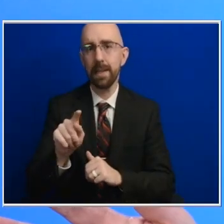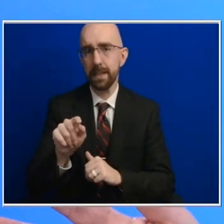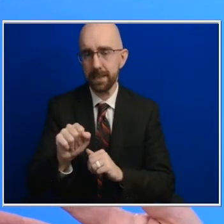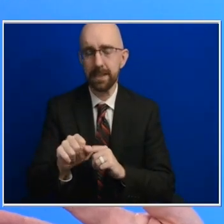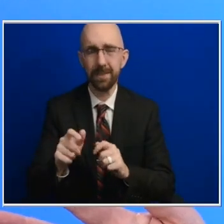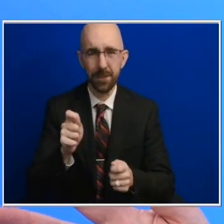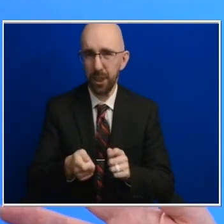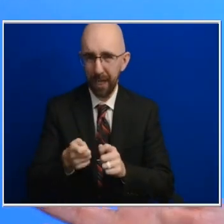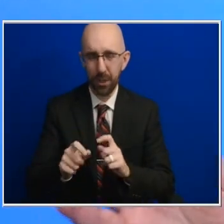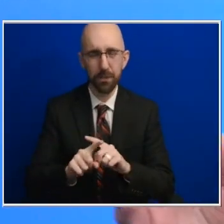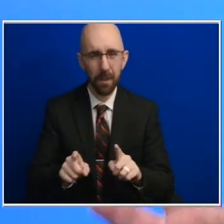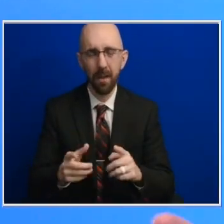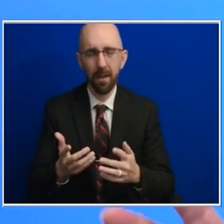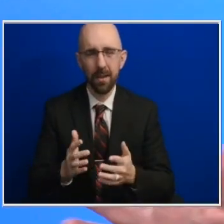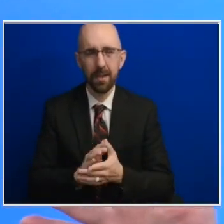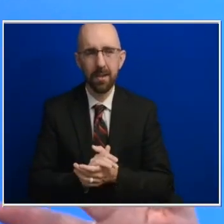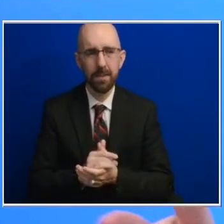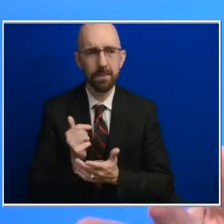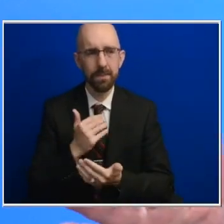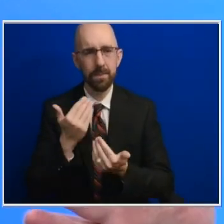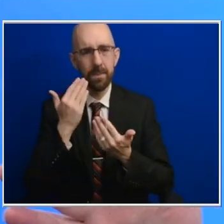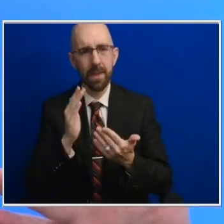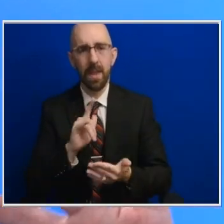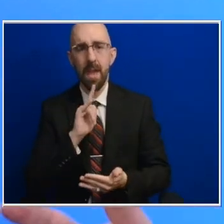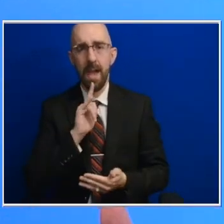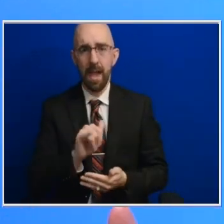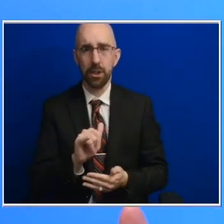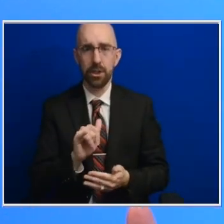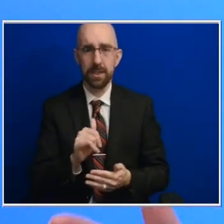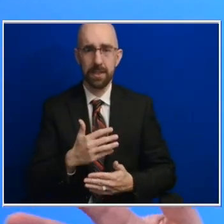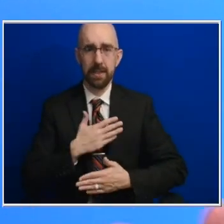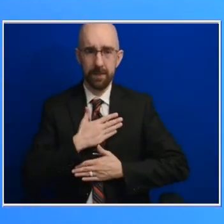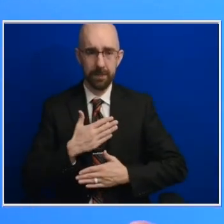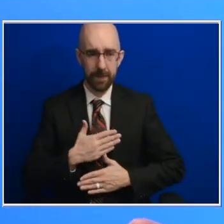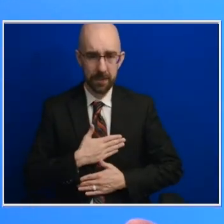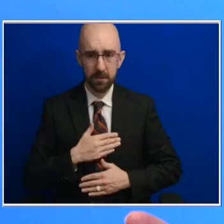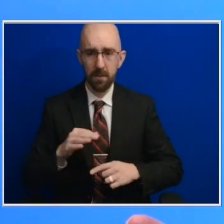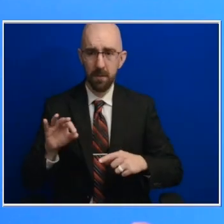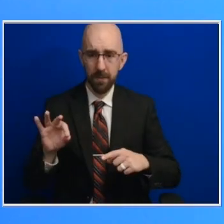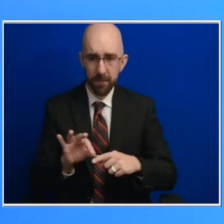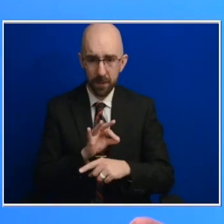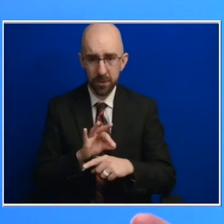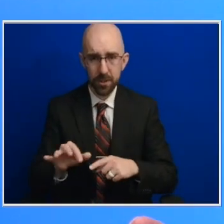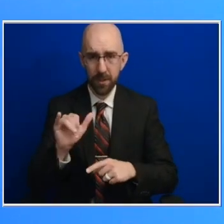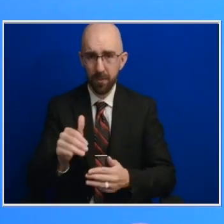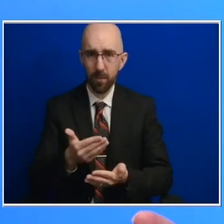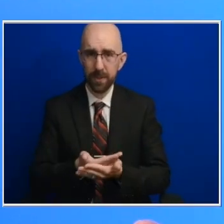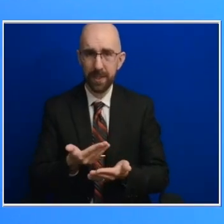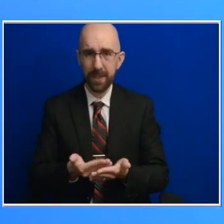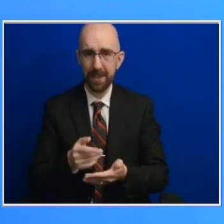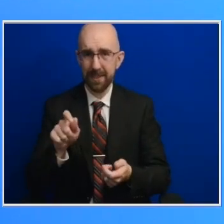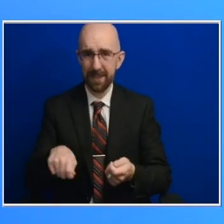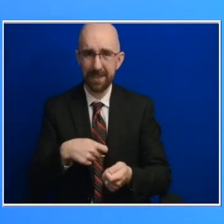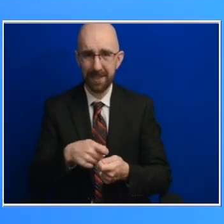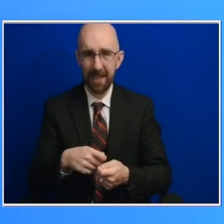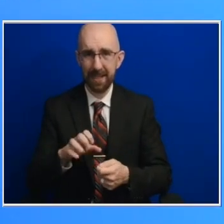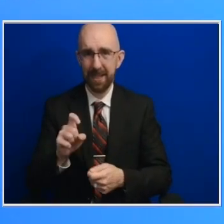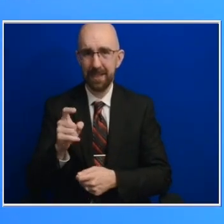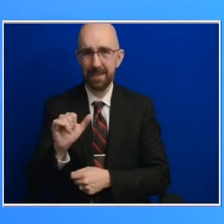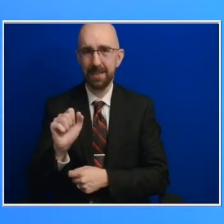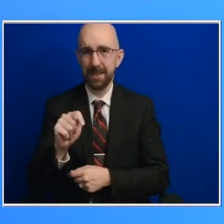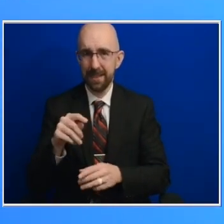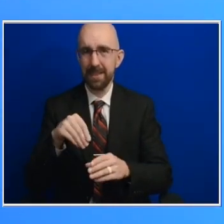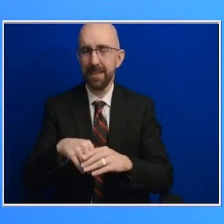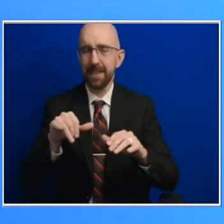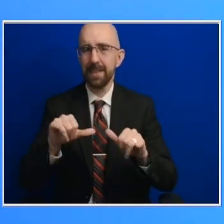that I don't know that actually in physical function those things necessarily exist in the same way that